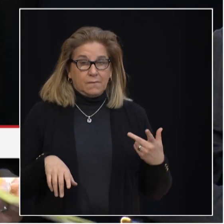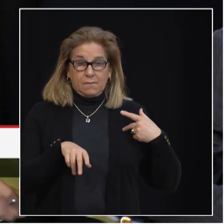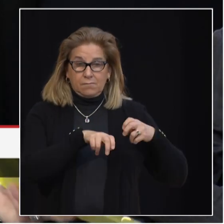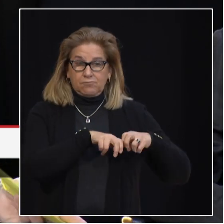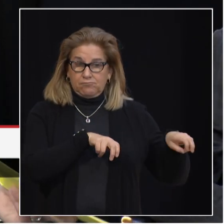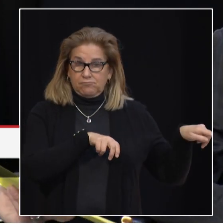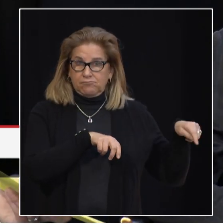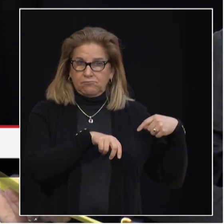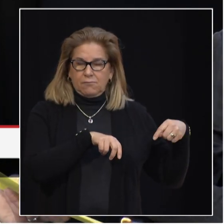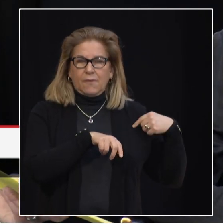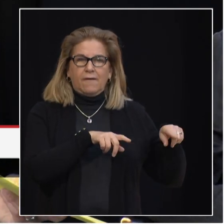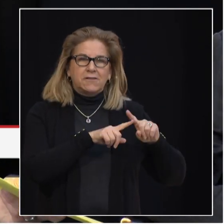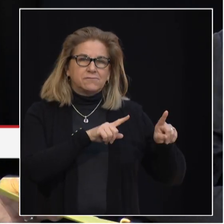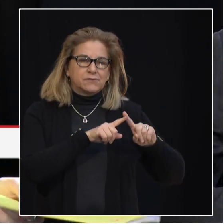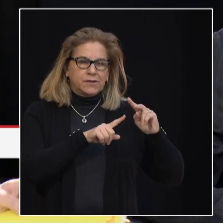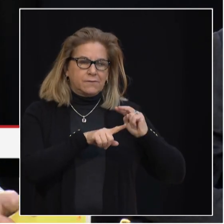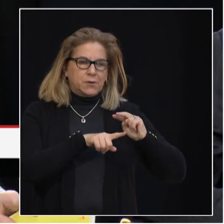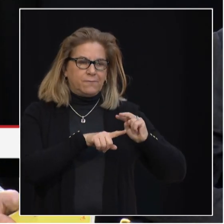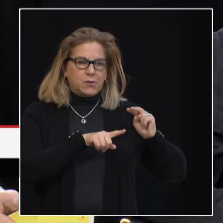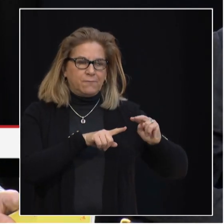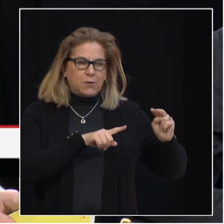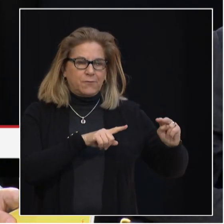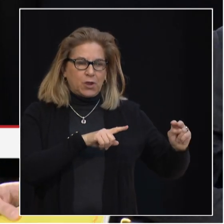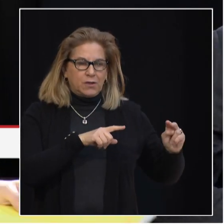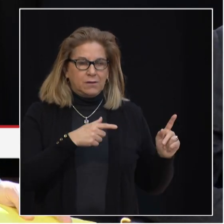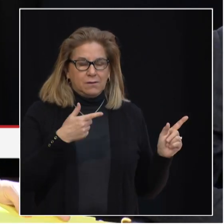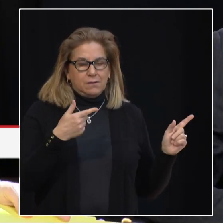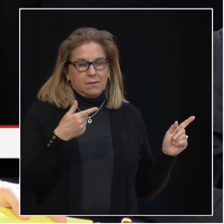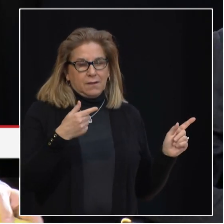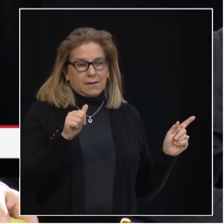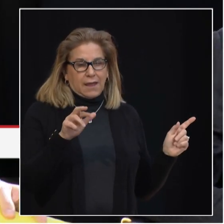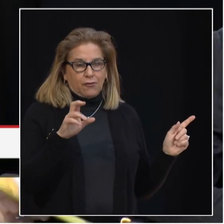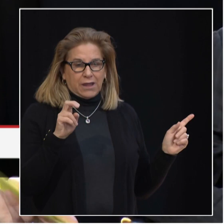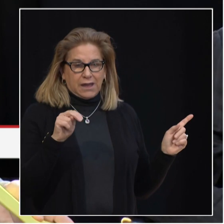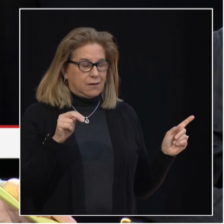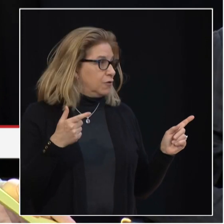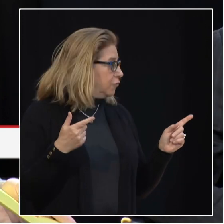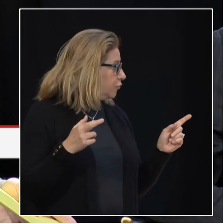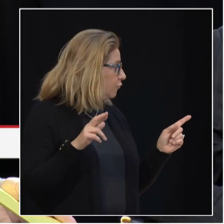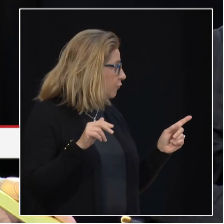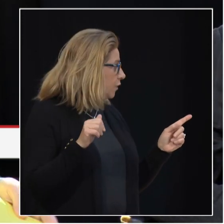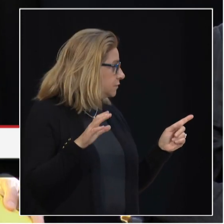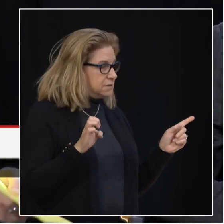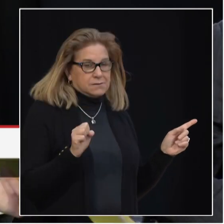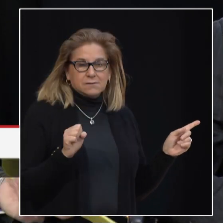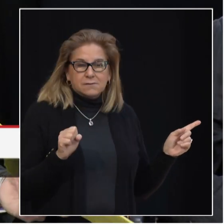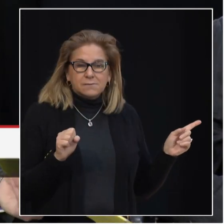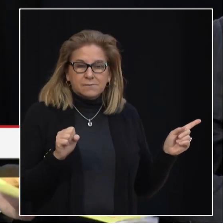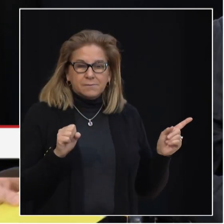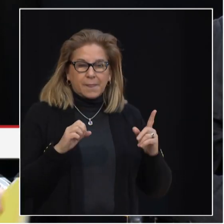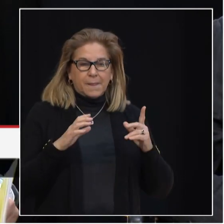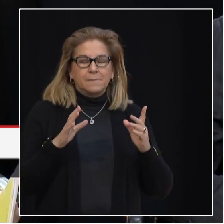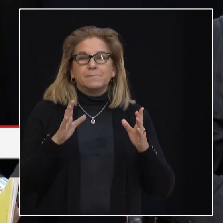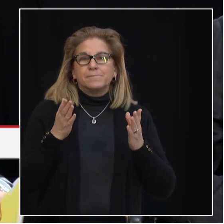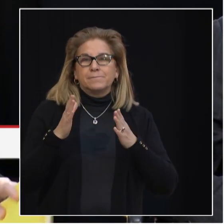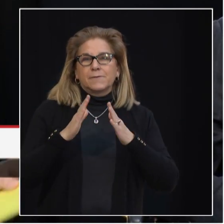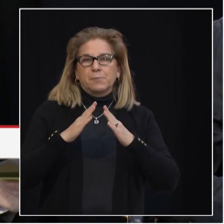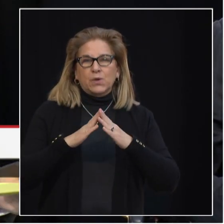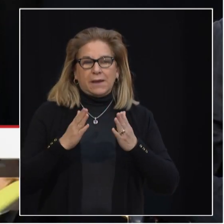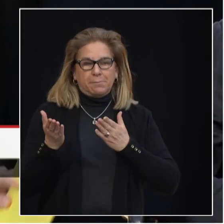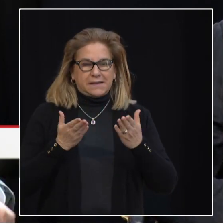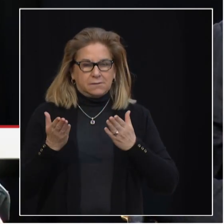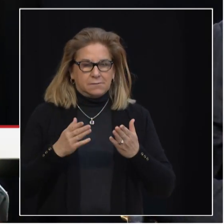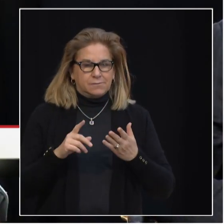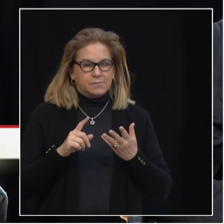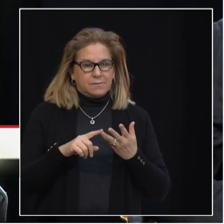perspectives. Jaron Price, who's the president and CEO of the Downtown DC BID, Michael Abrams, the managing director at Folger Pratt, and